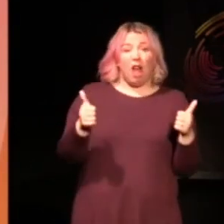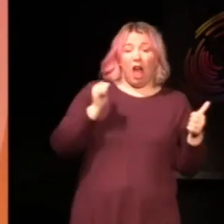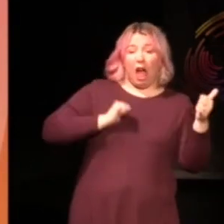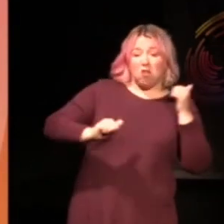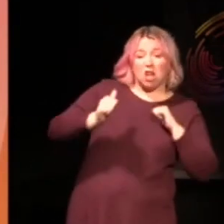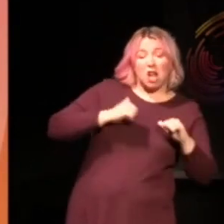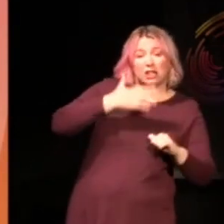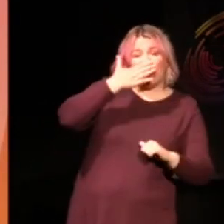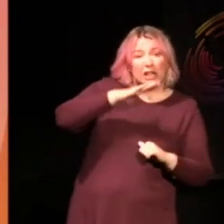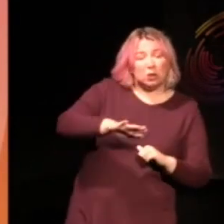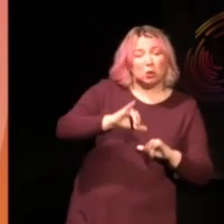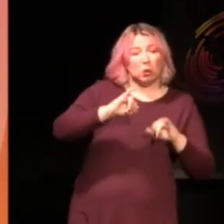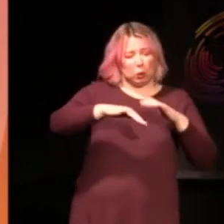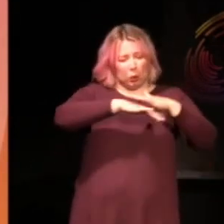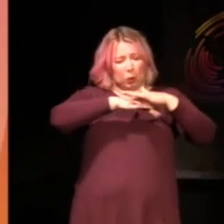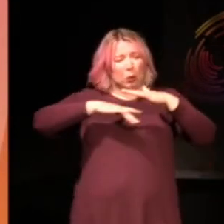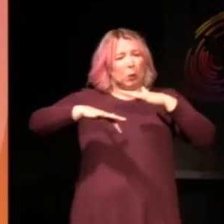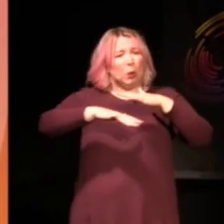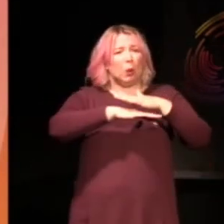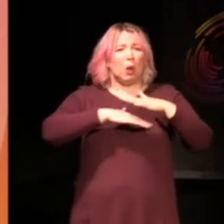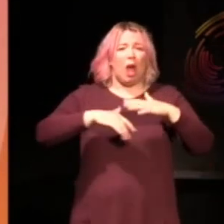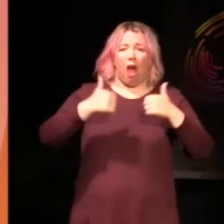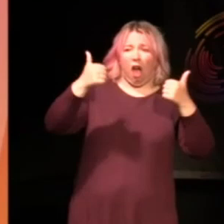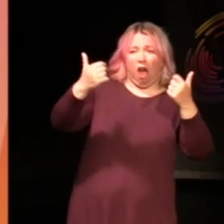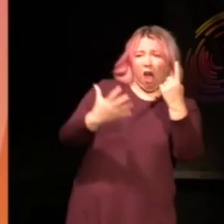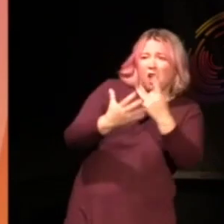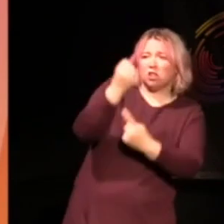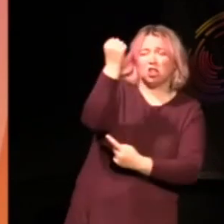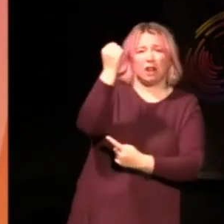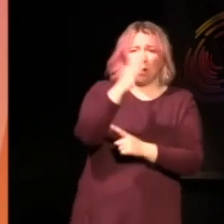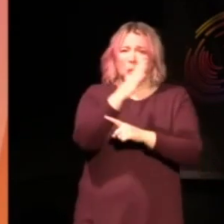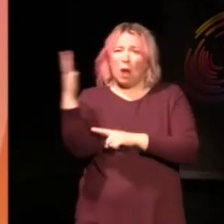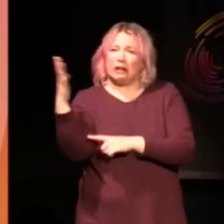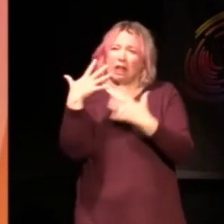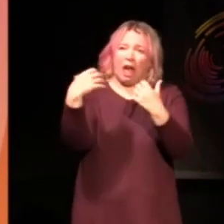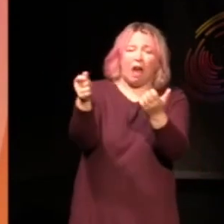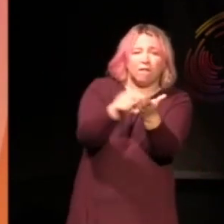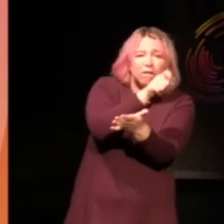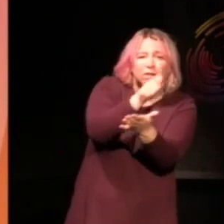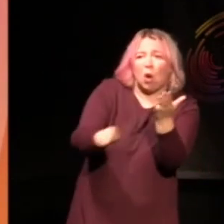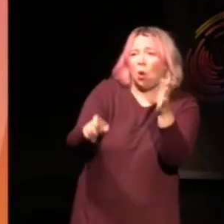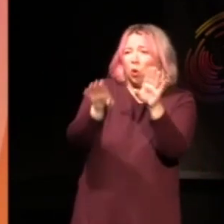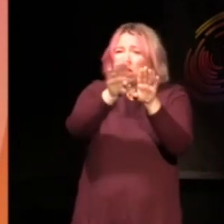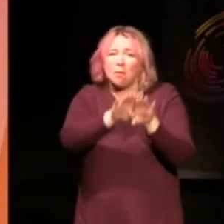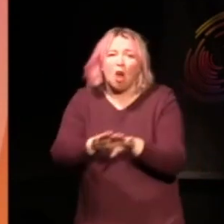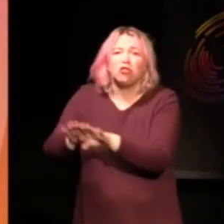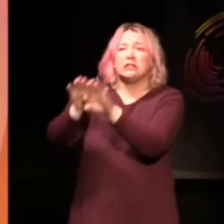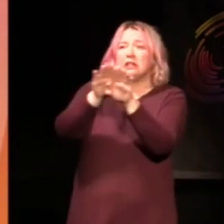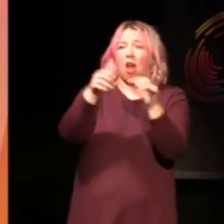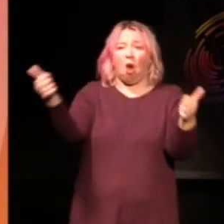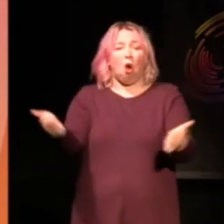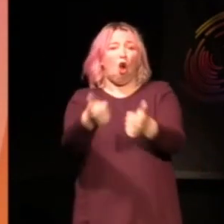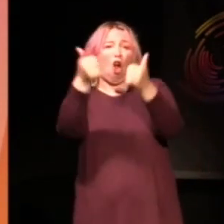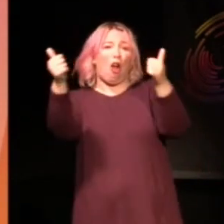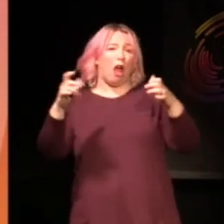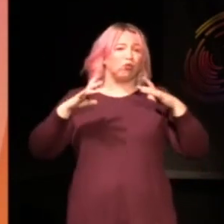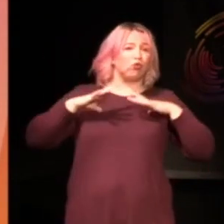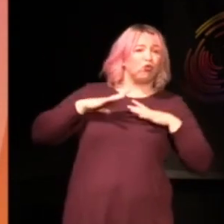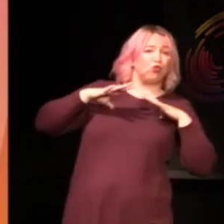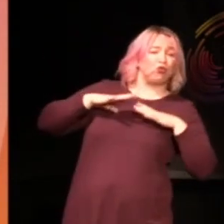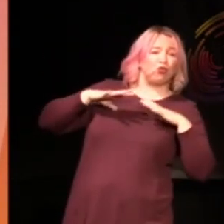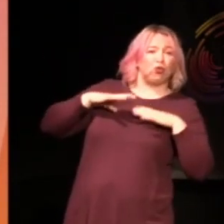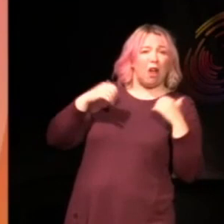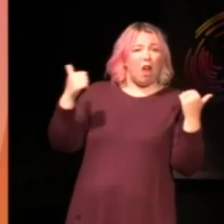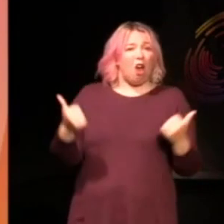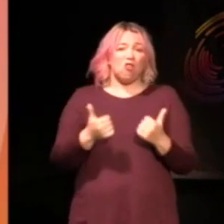this idea that democracy is achieved here in the West, it's somewhere over there that people have to worry about the future of democracy. Fukuyama, the end of